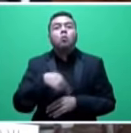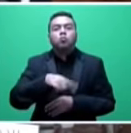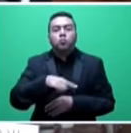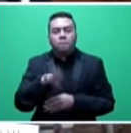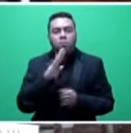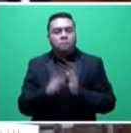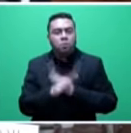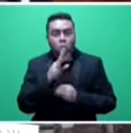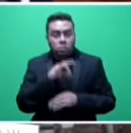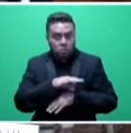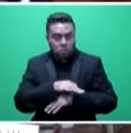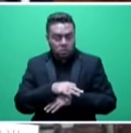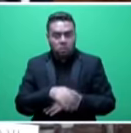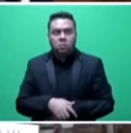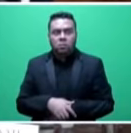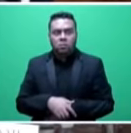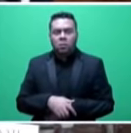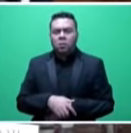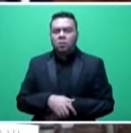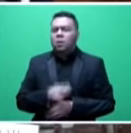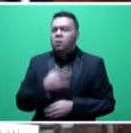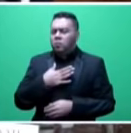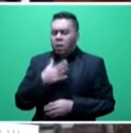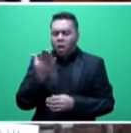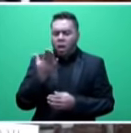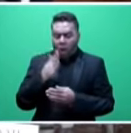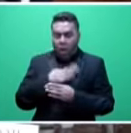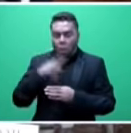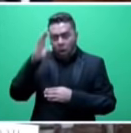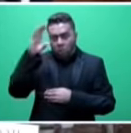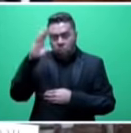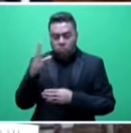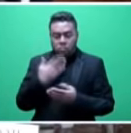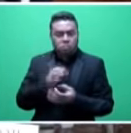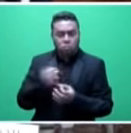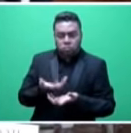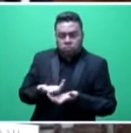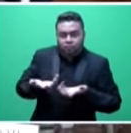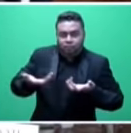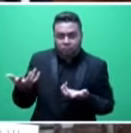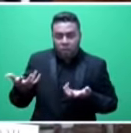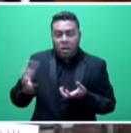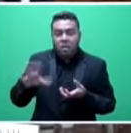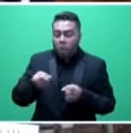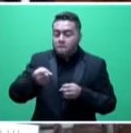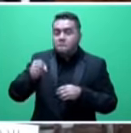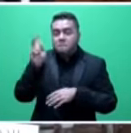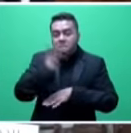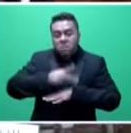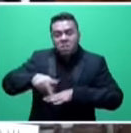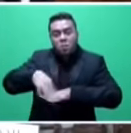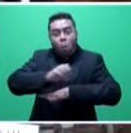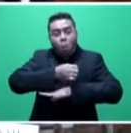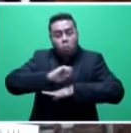Mr. Speaker, so had our country not been so isolated and insulated by the wide expanse of the Pacific Ocean,